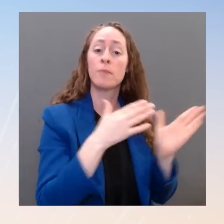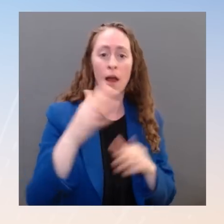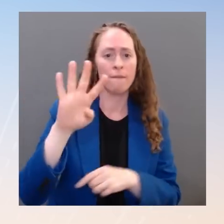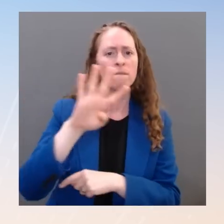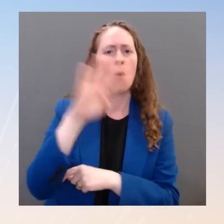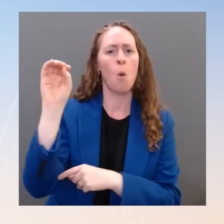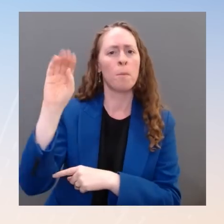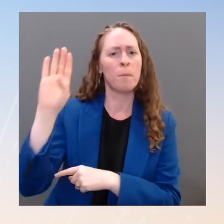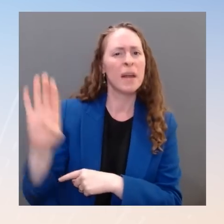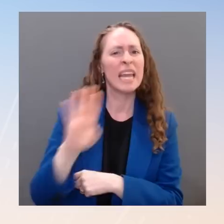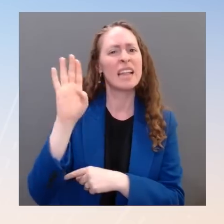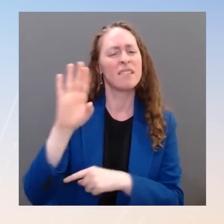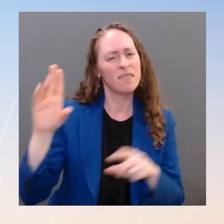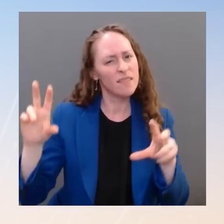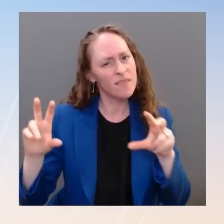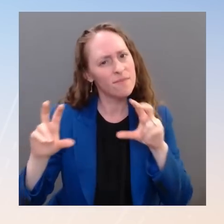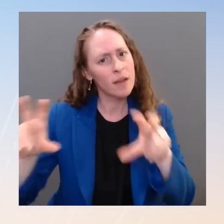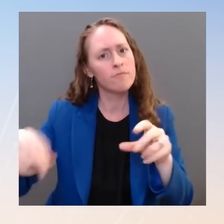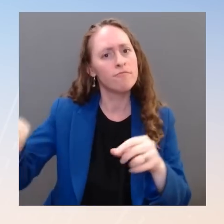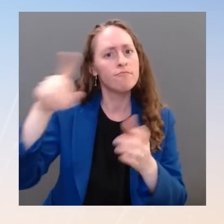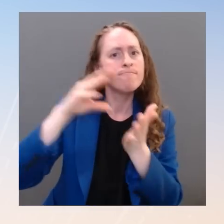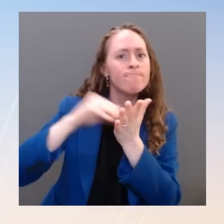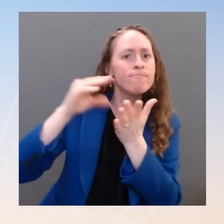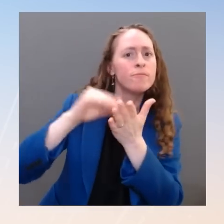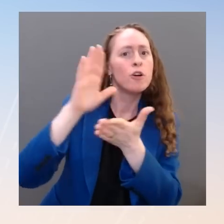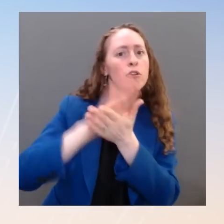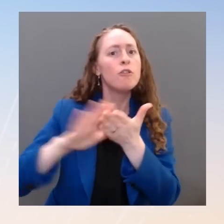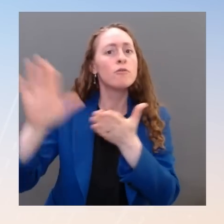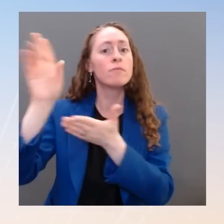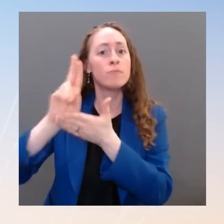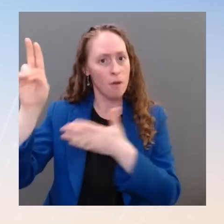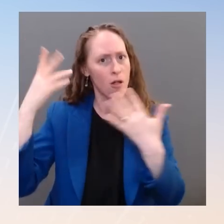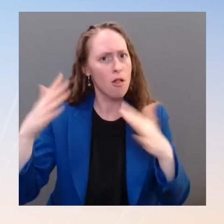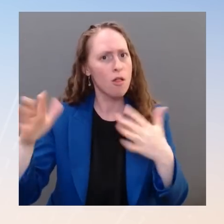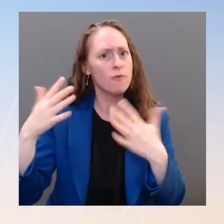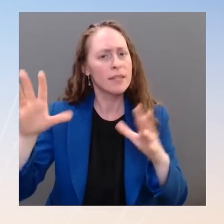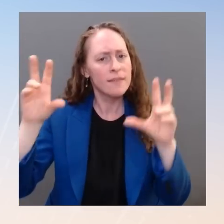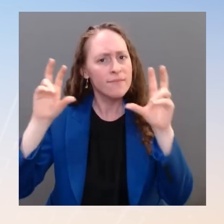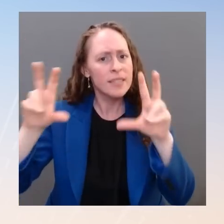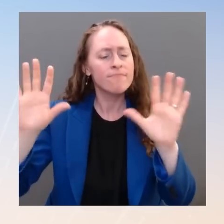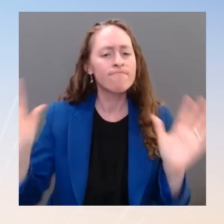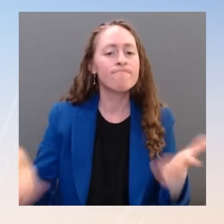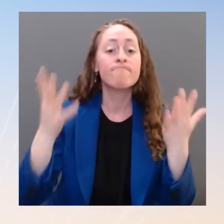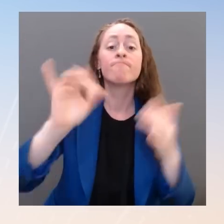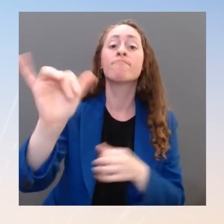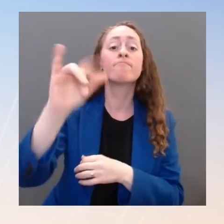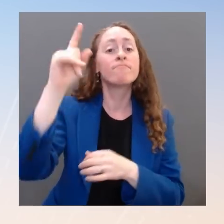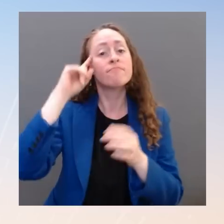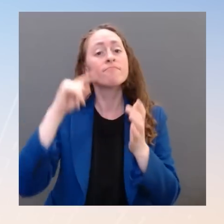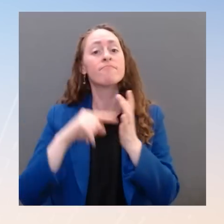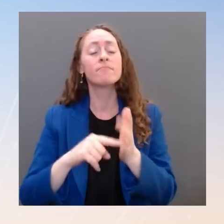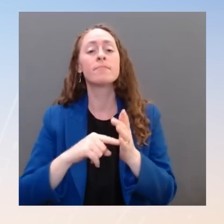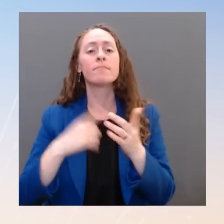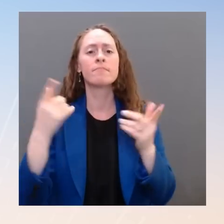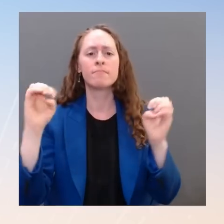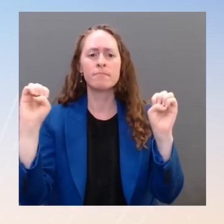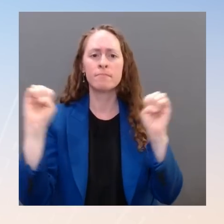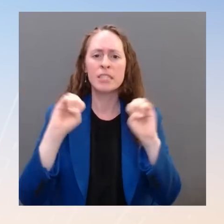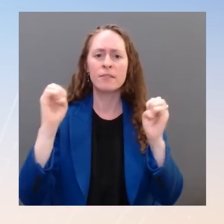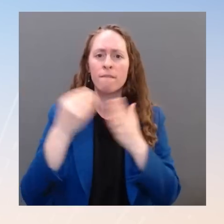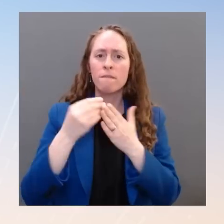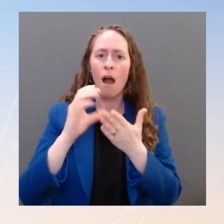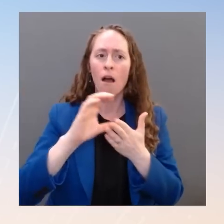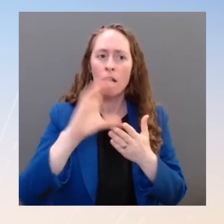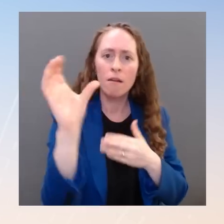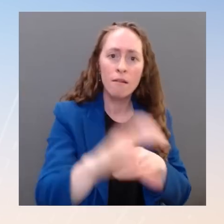of which was earmarked for emergency financial aid to help students. To make college more affordable for college and for current and future students,